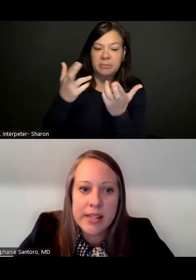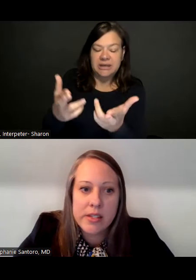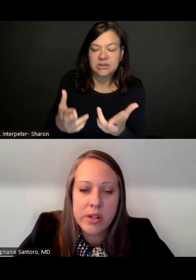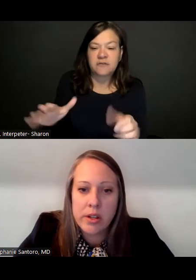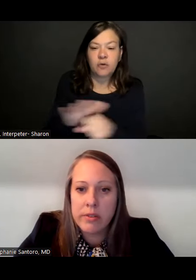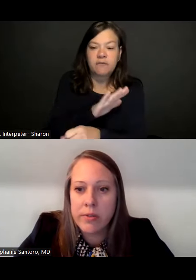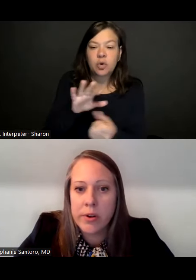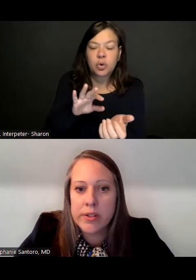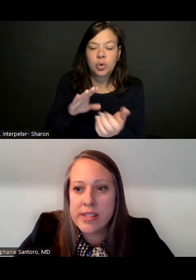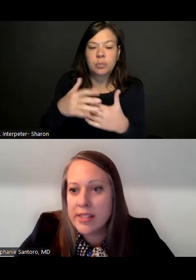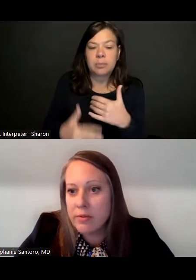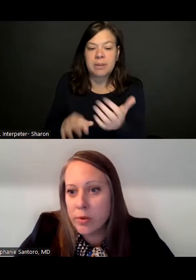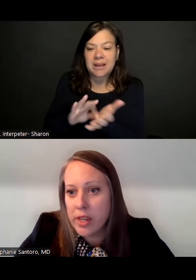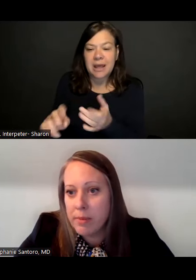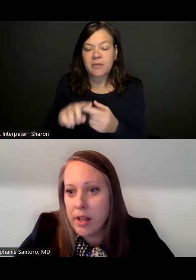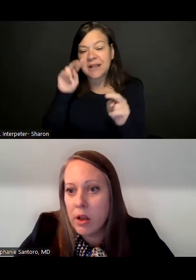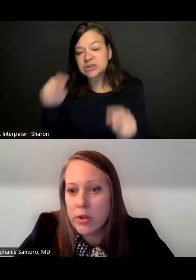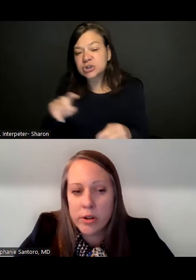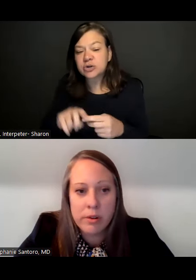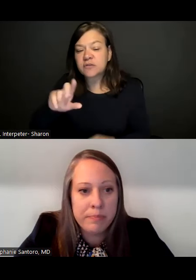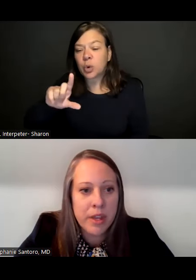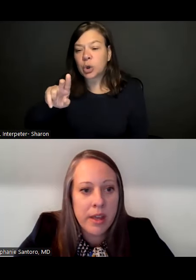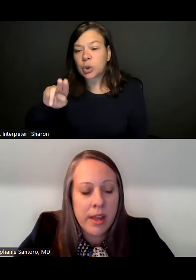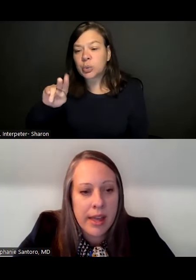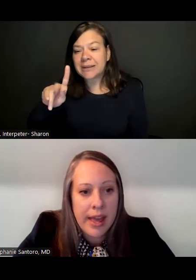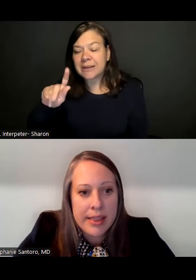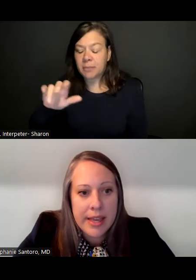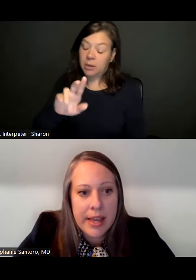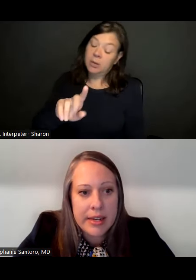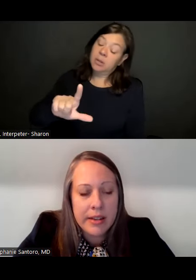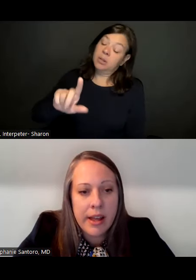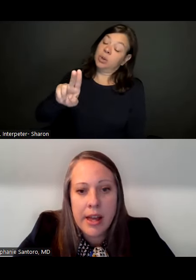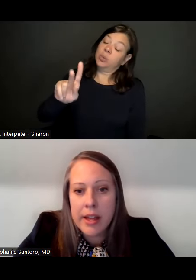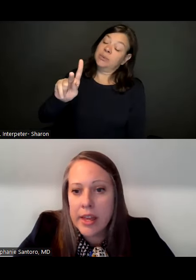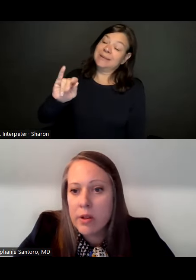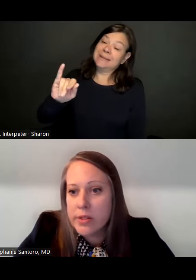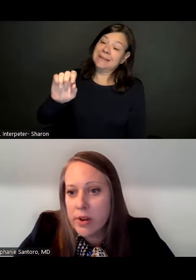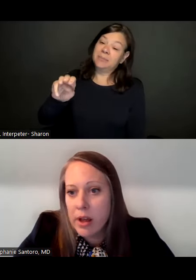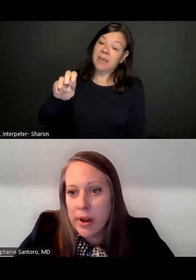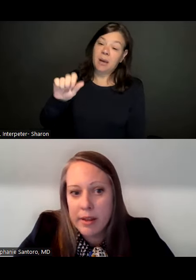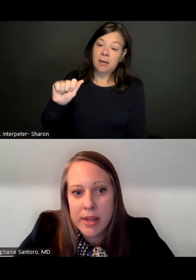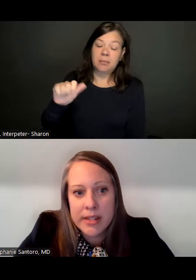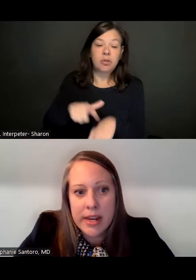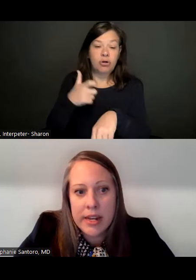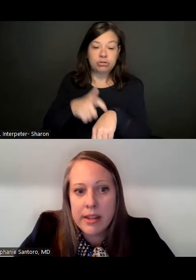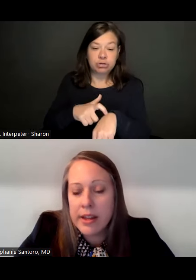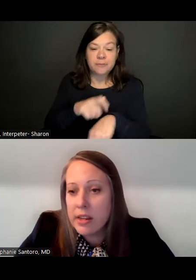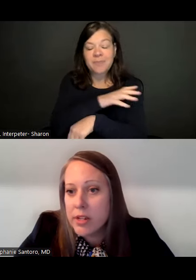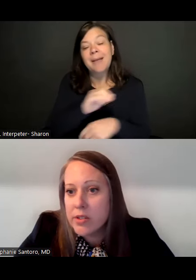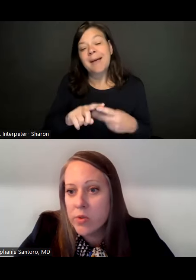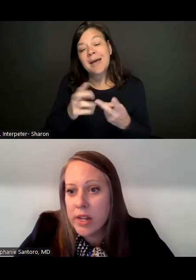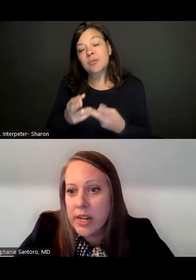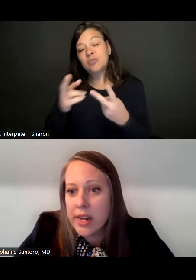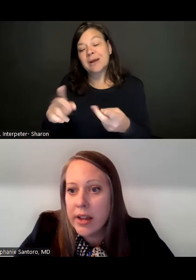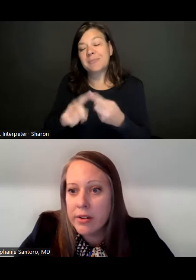and that's to look for signs of leukemia long-term. And then they also now recommend getting